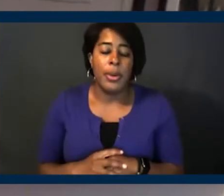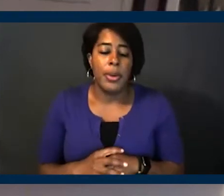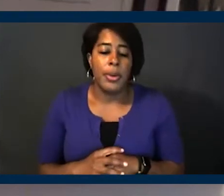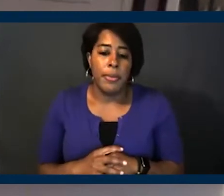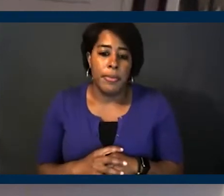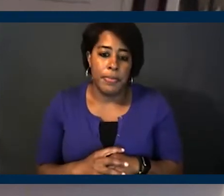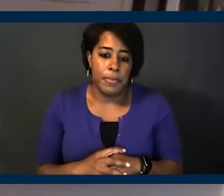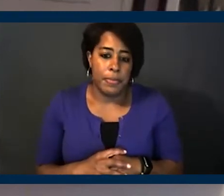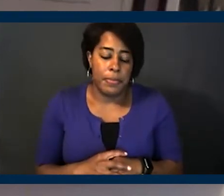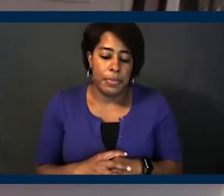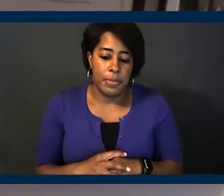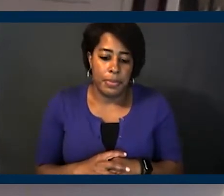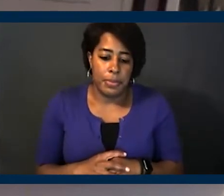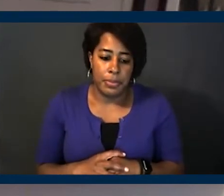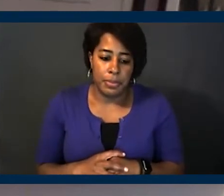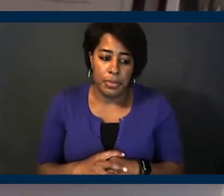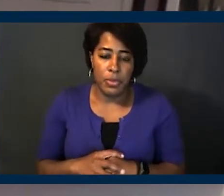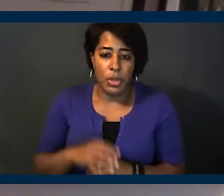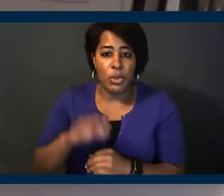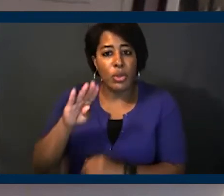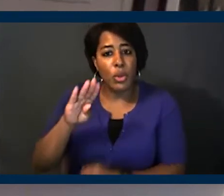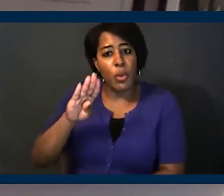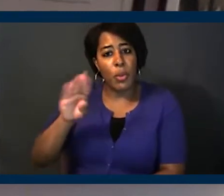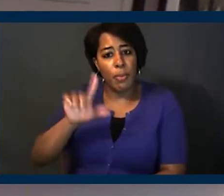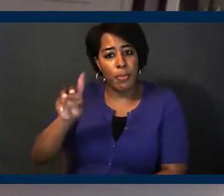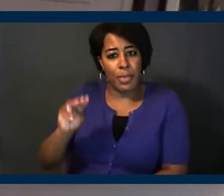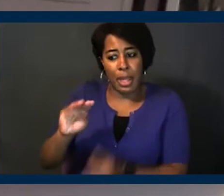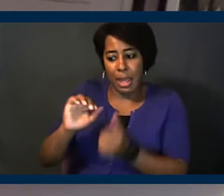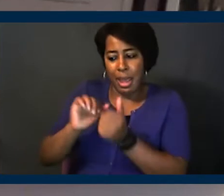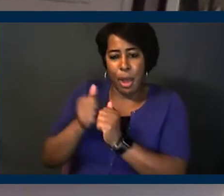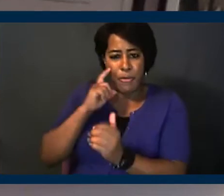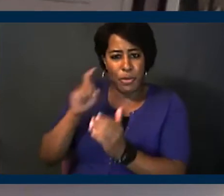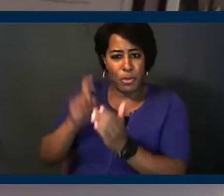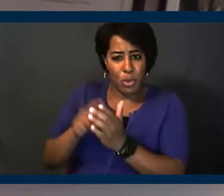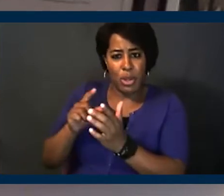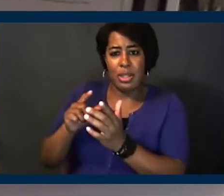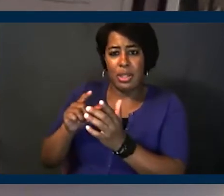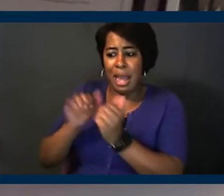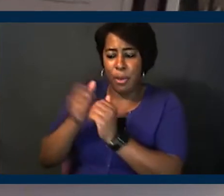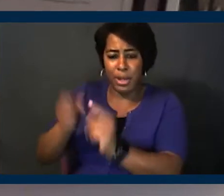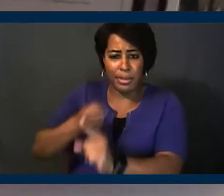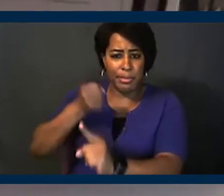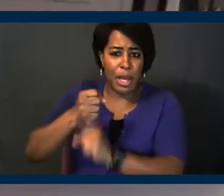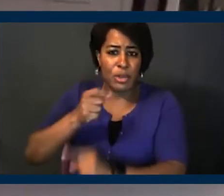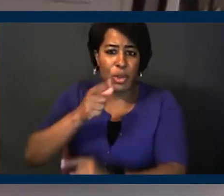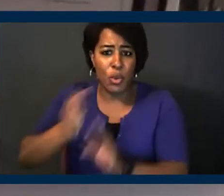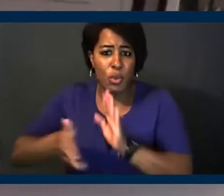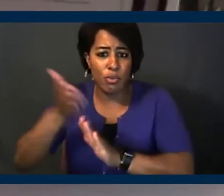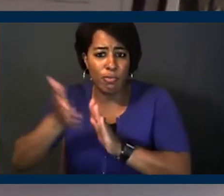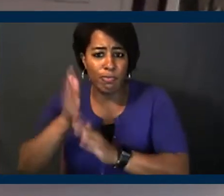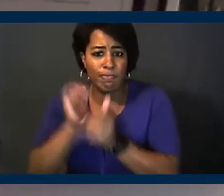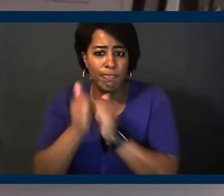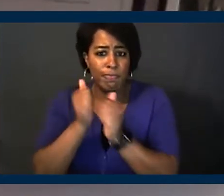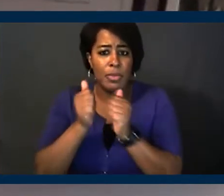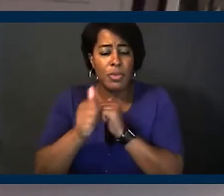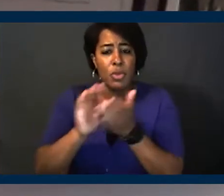seen the Movement for Black Lives change who runs for office, how they run for office, and the treatment of Black